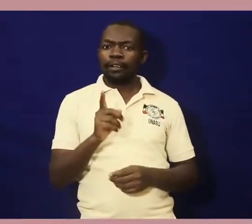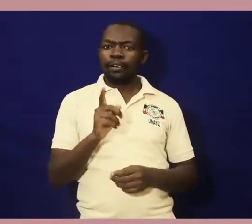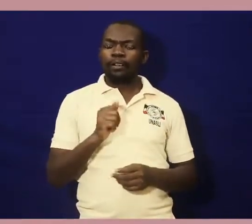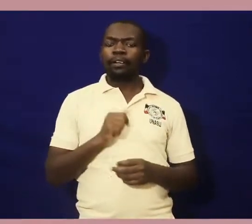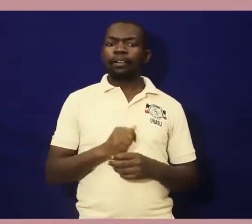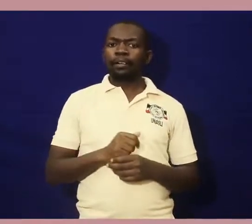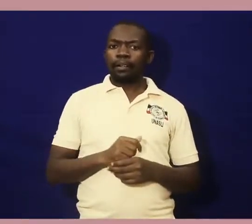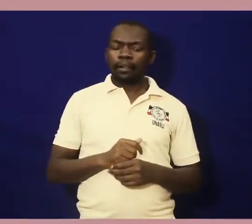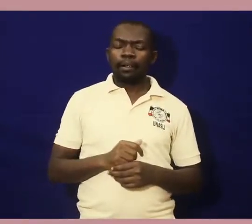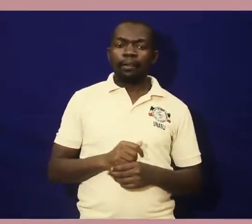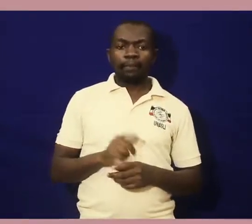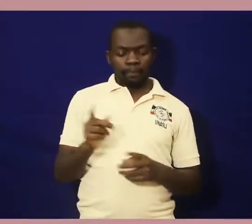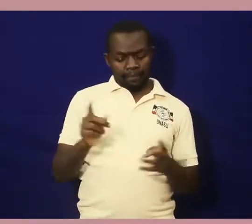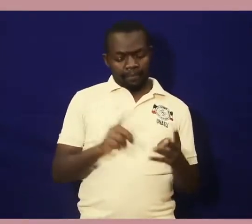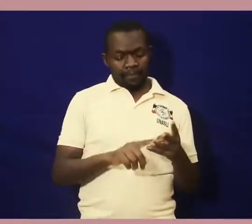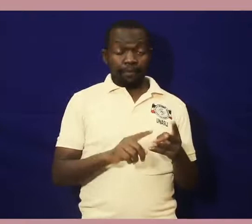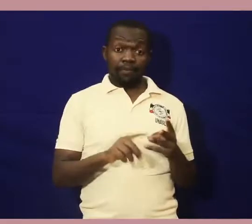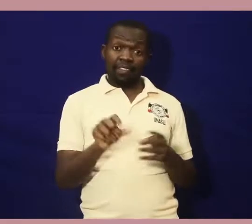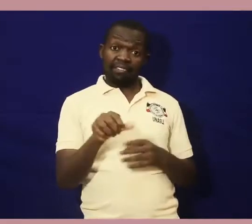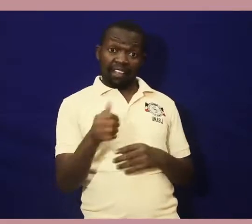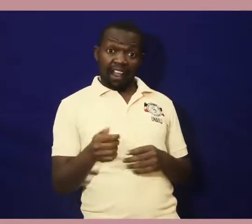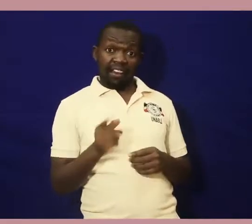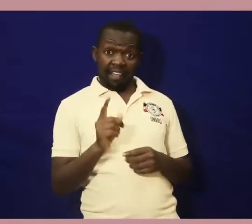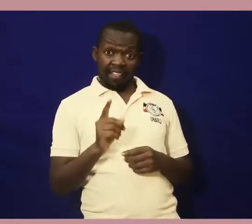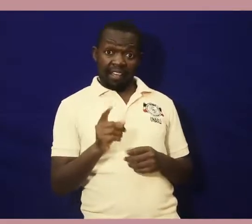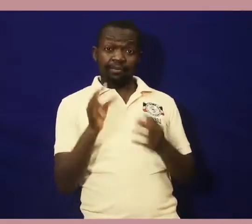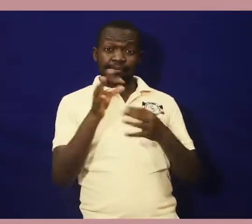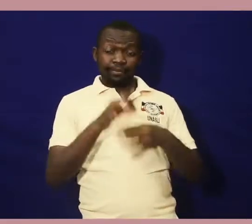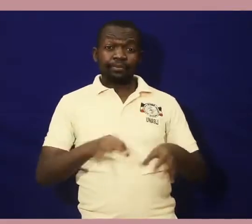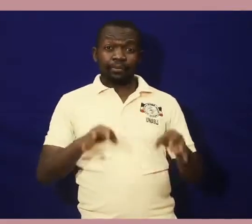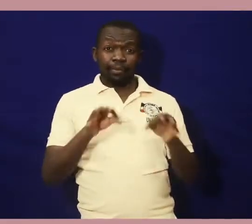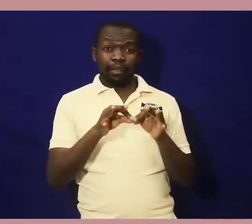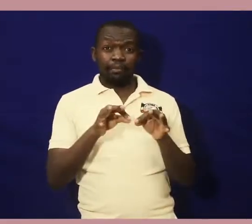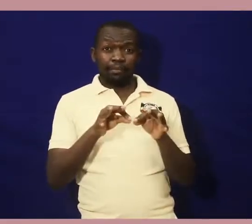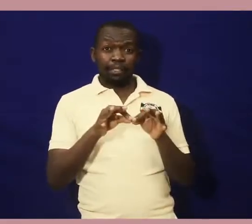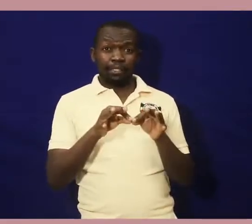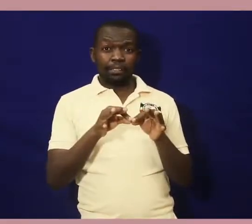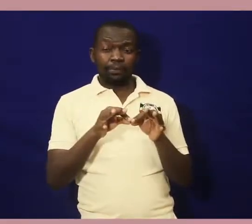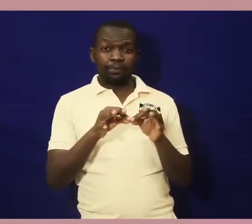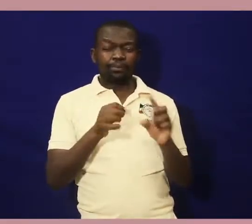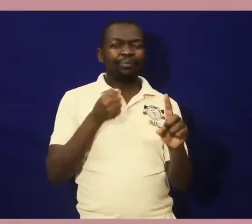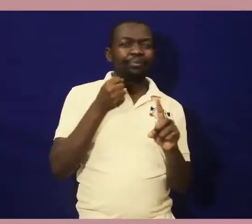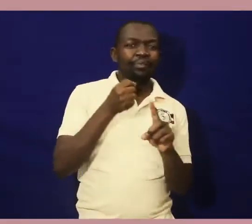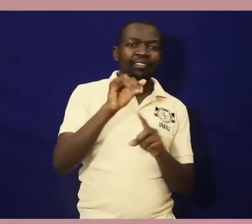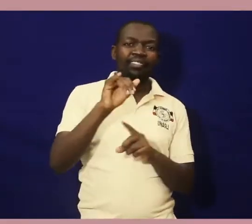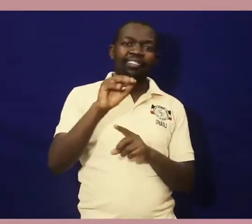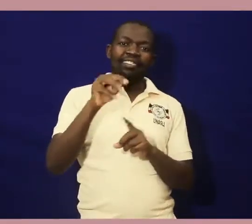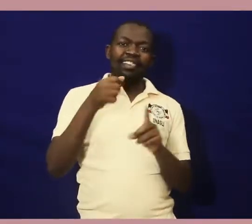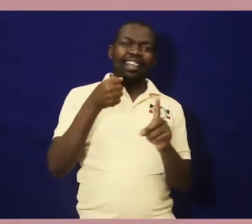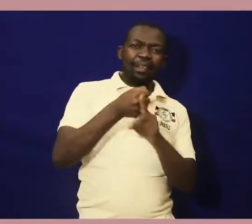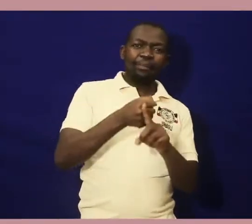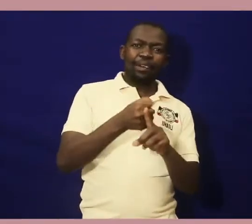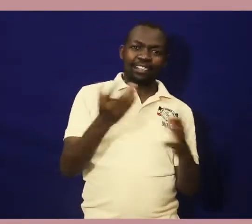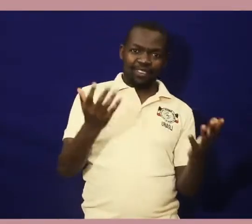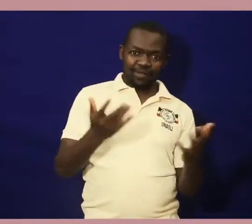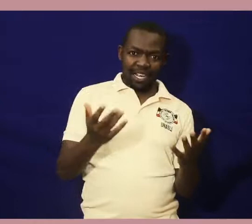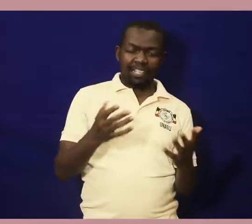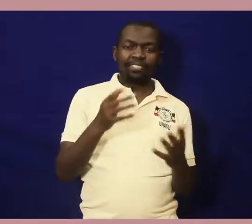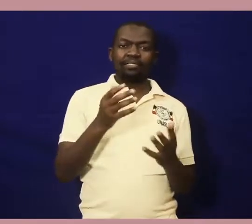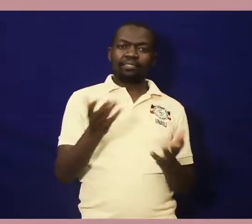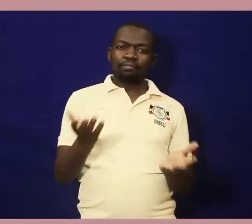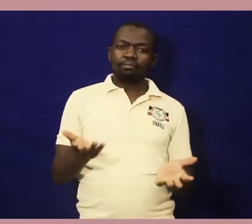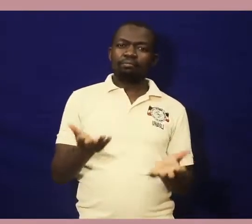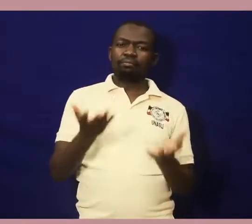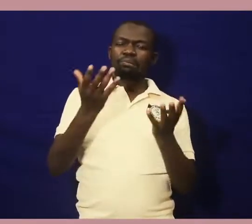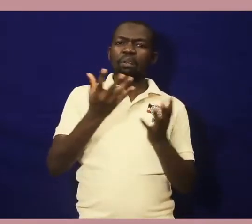So another important impact is there was increased